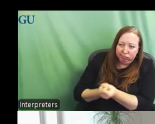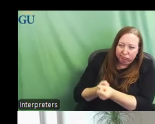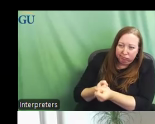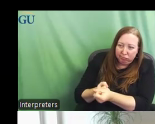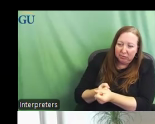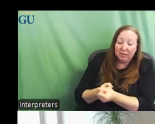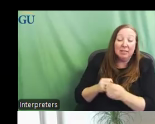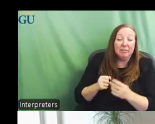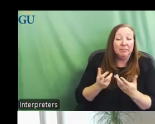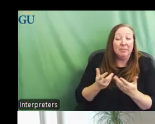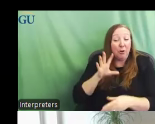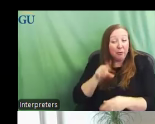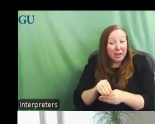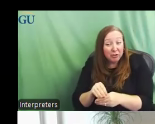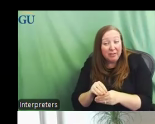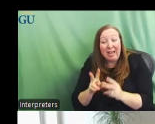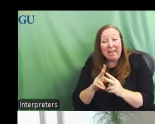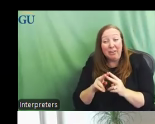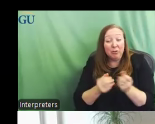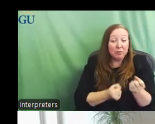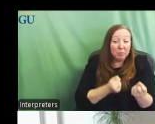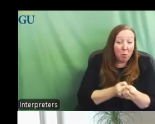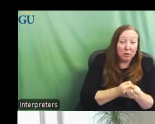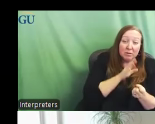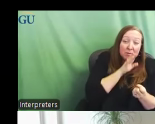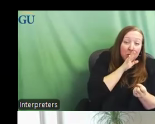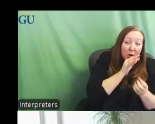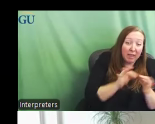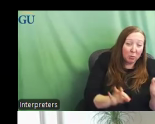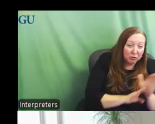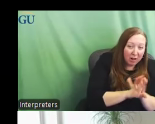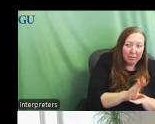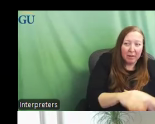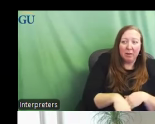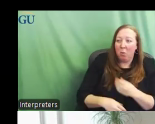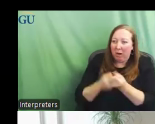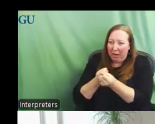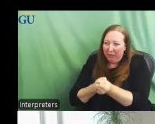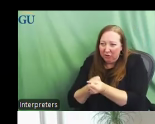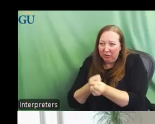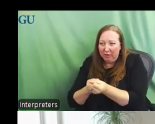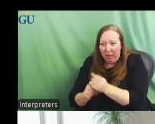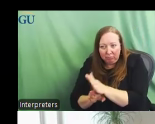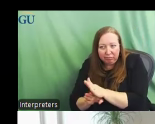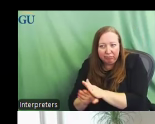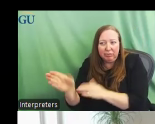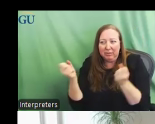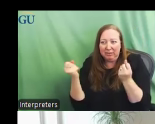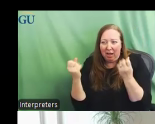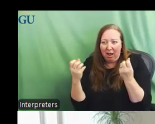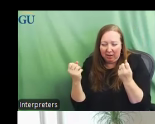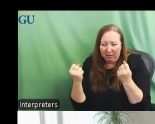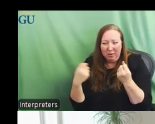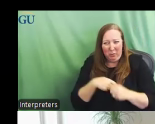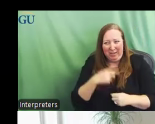provides support for spoken language development or for development of sign language. Alternately, we